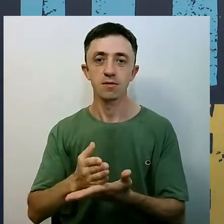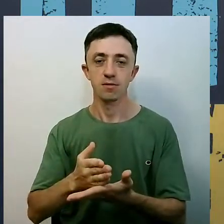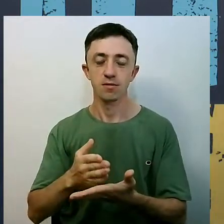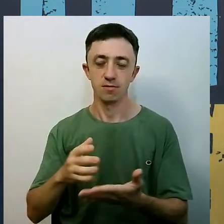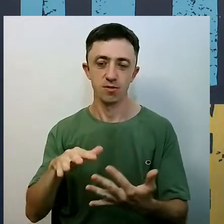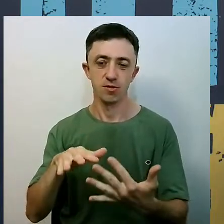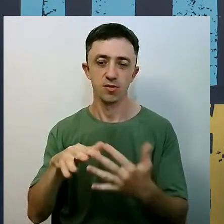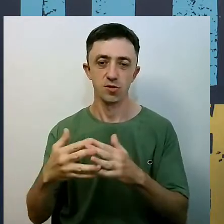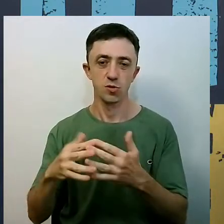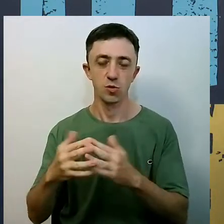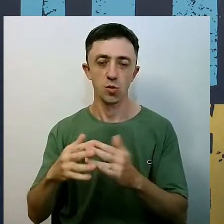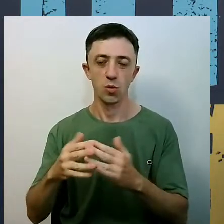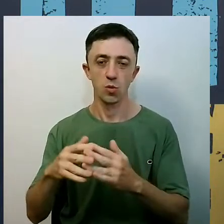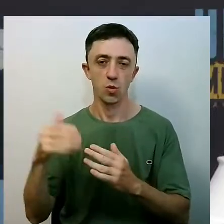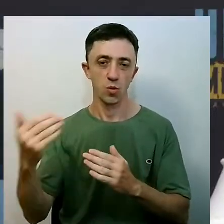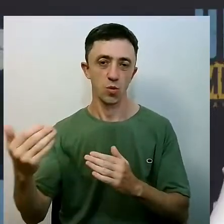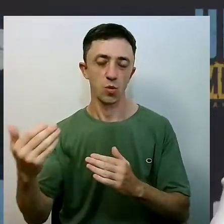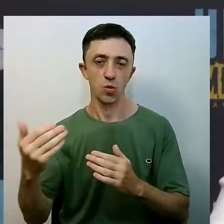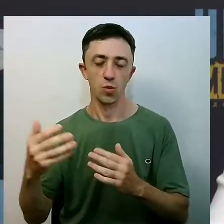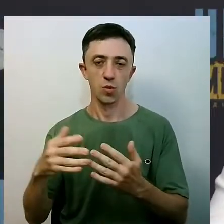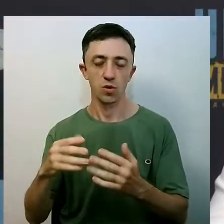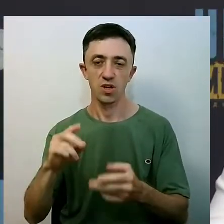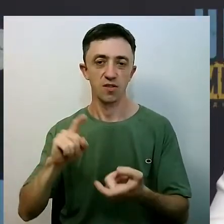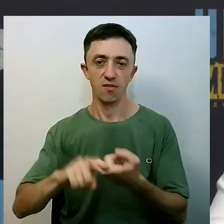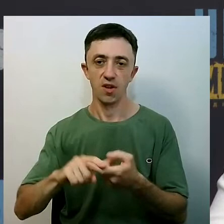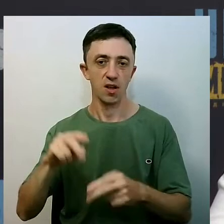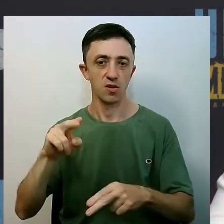land which, according to the documents, is